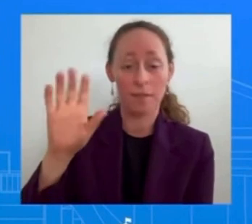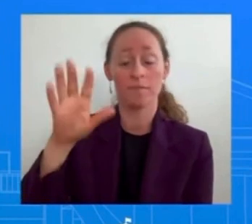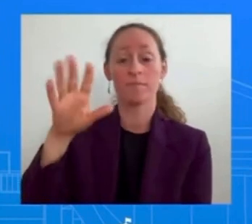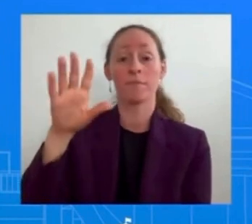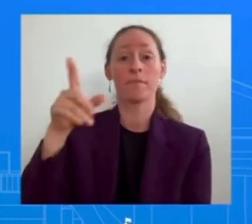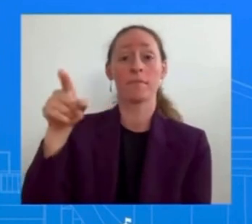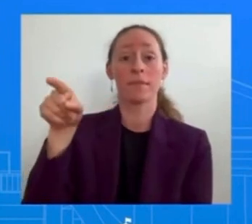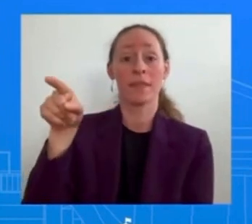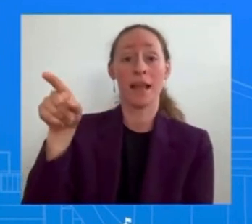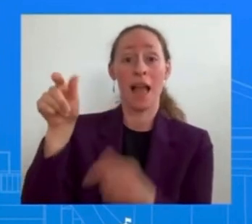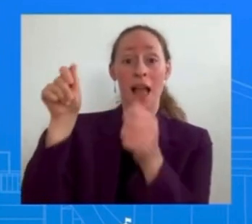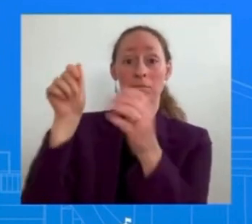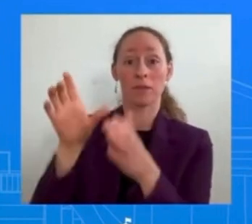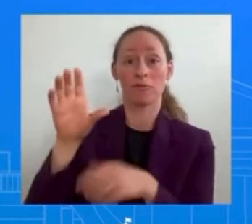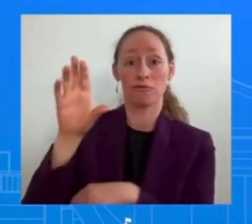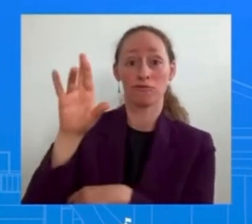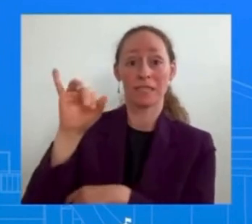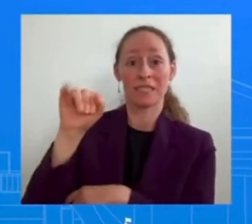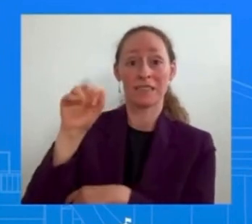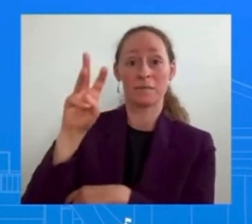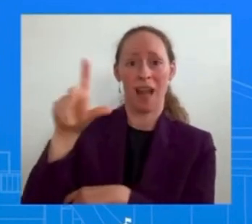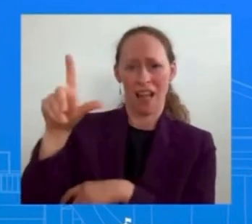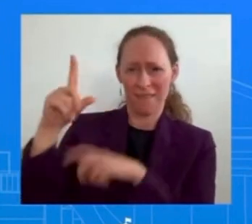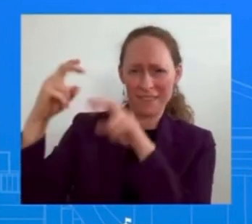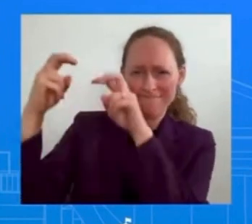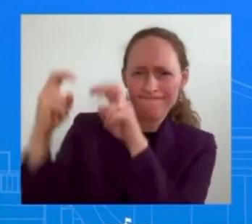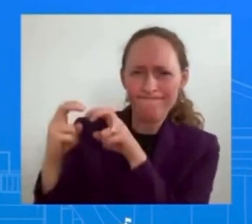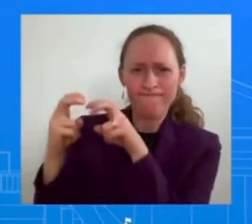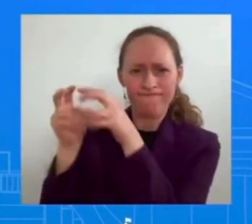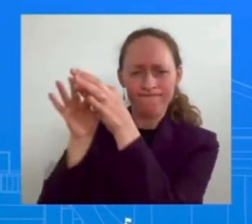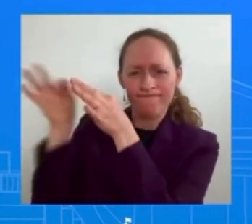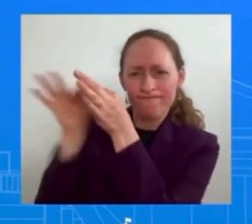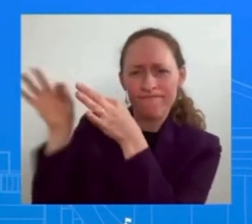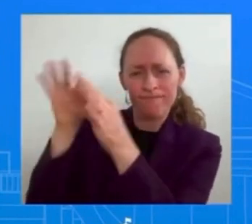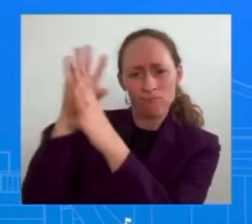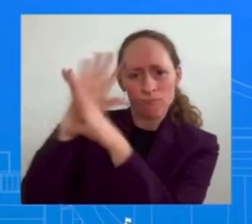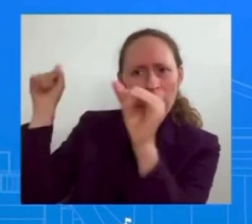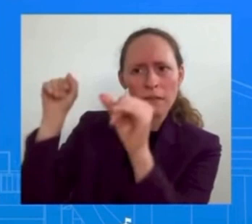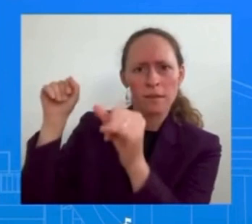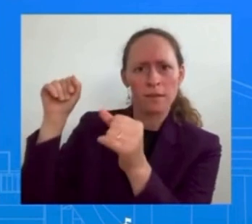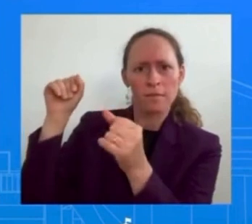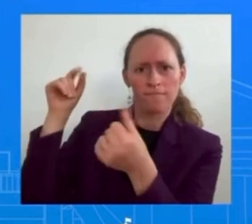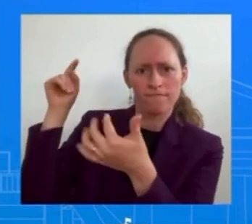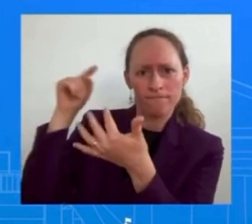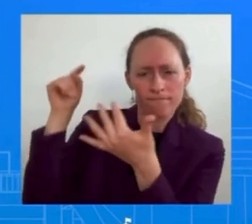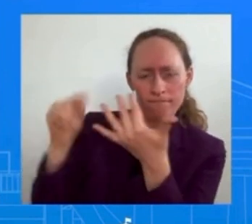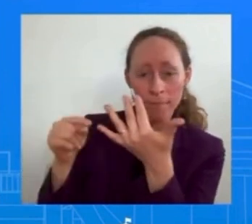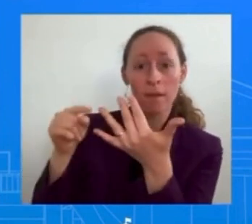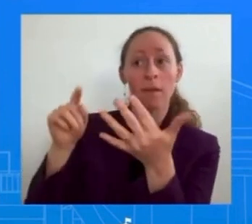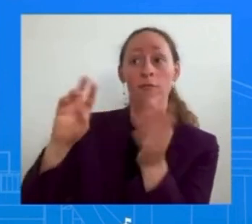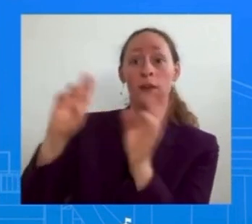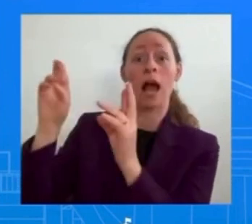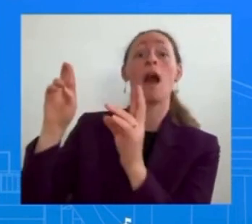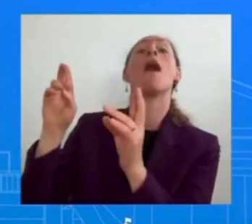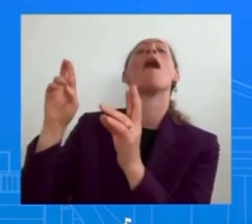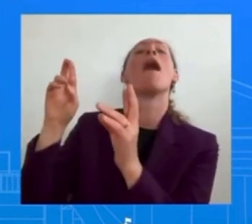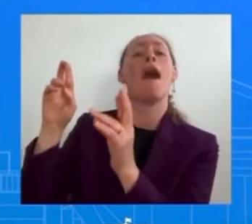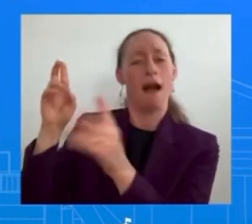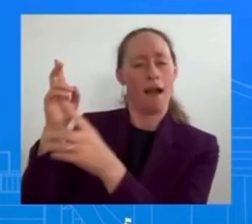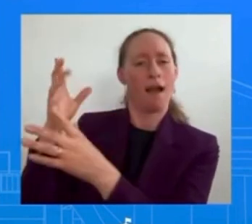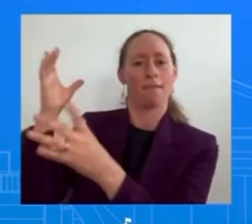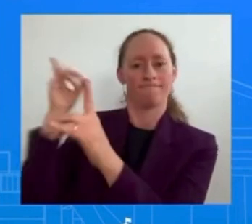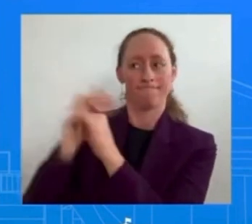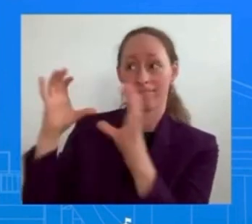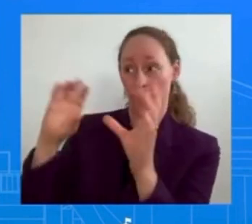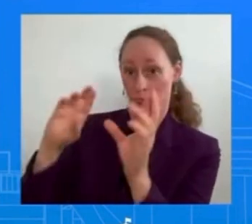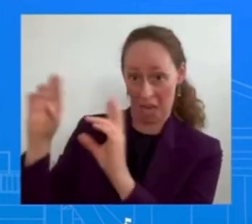so we wanted to make sure that she was ready to go, and the president got the briefing that he needed before we came out. So apologies for a late start in the